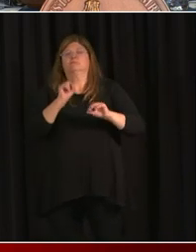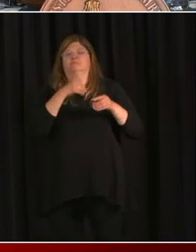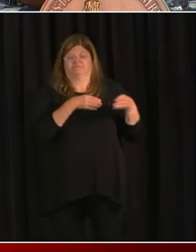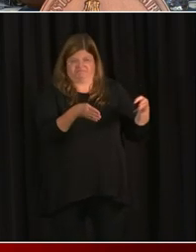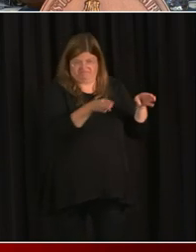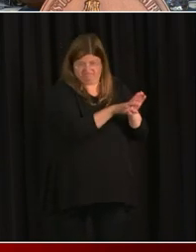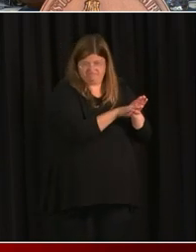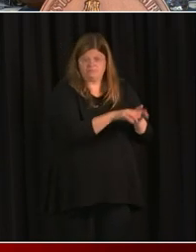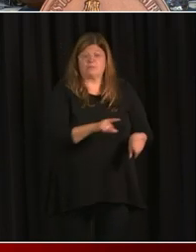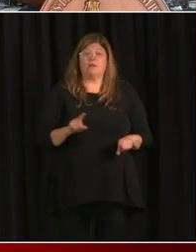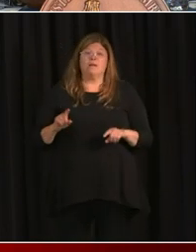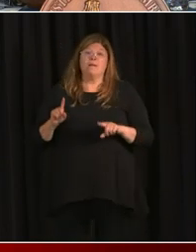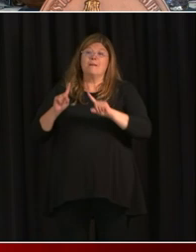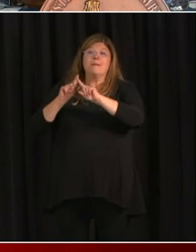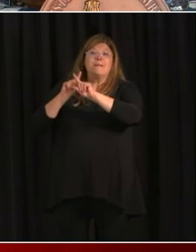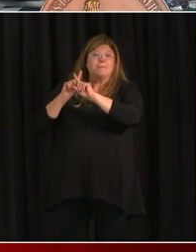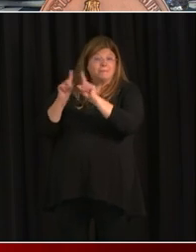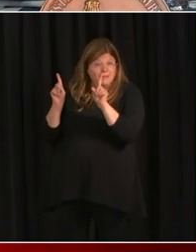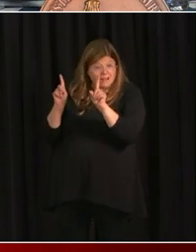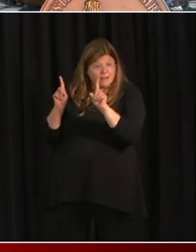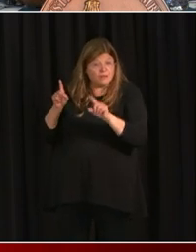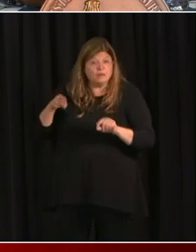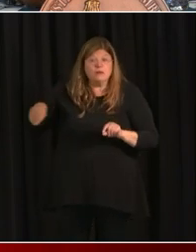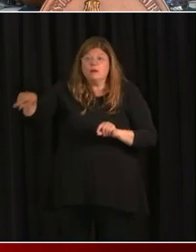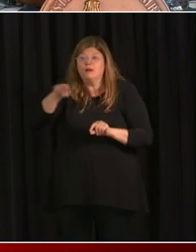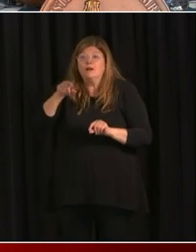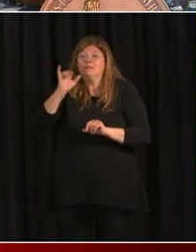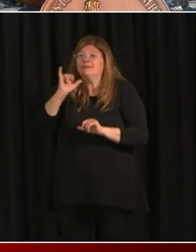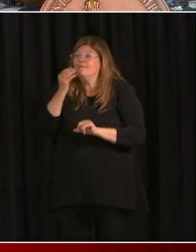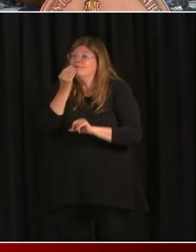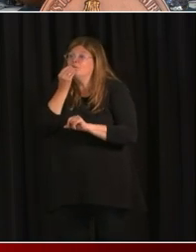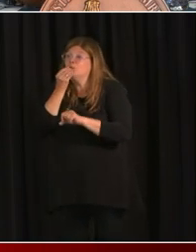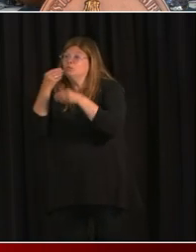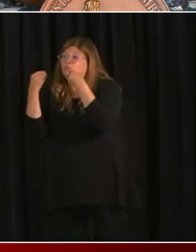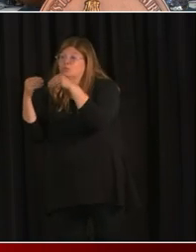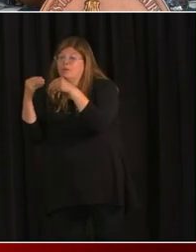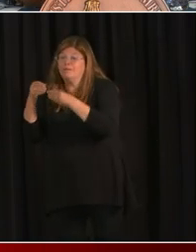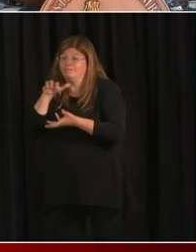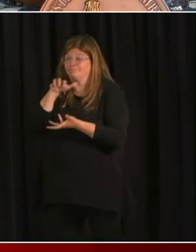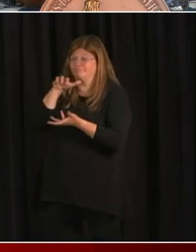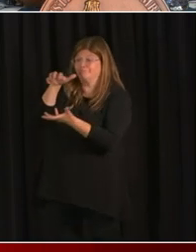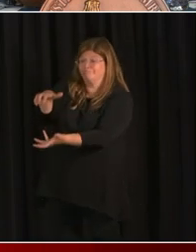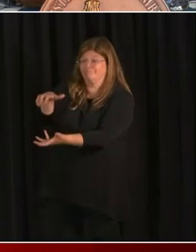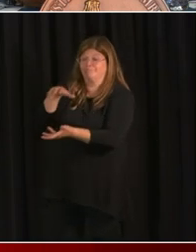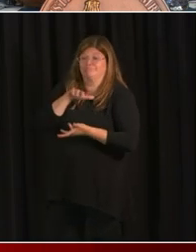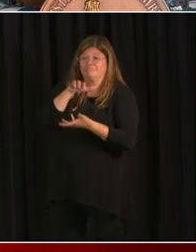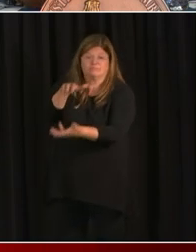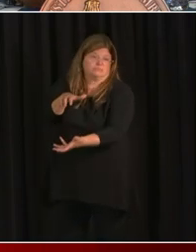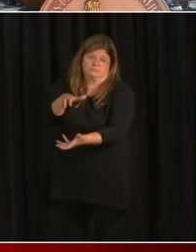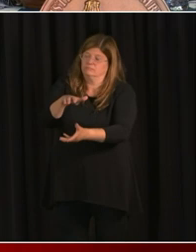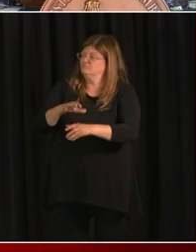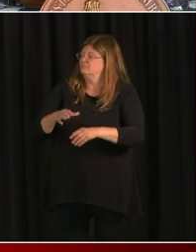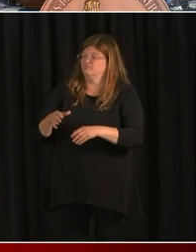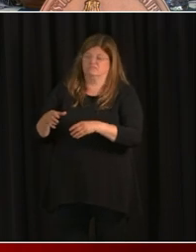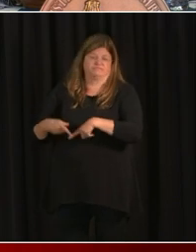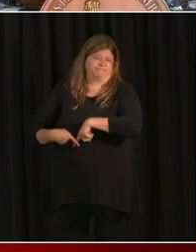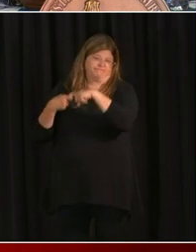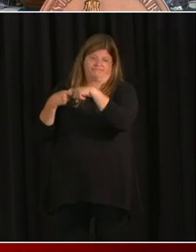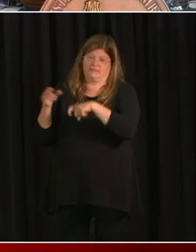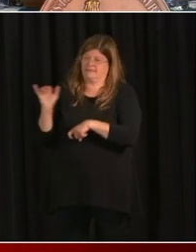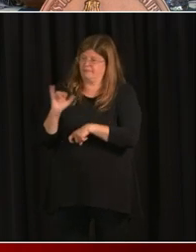as the grocery sites where patrons and staff are outside. And we